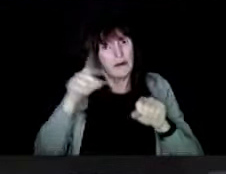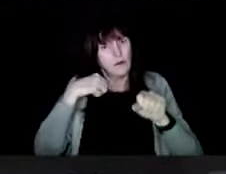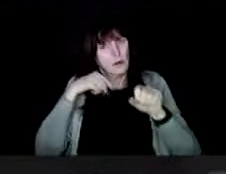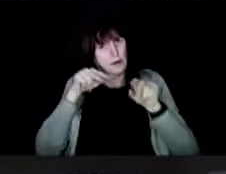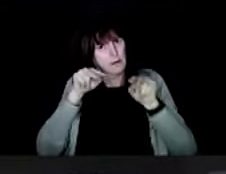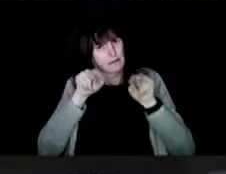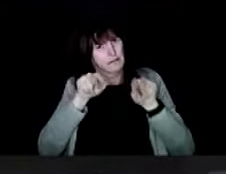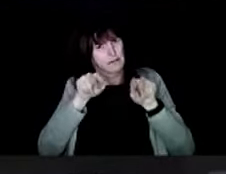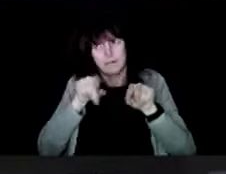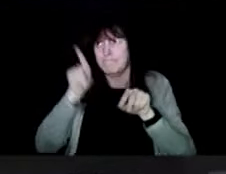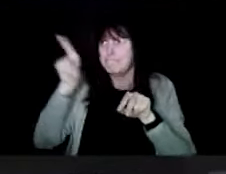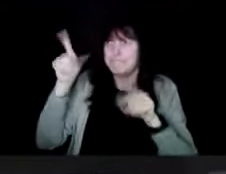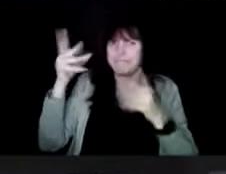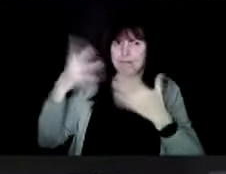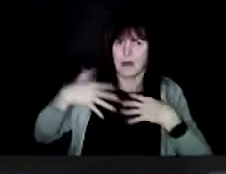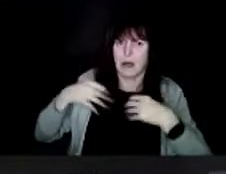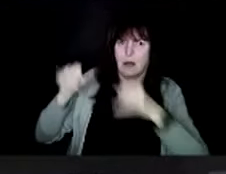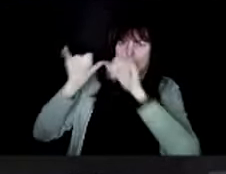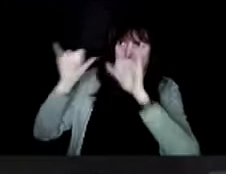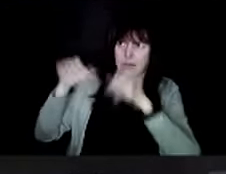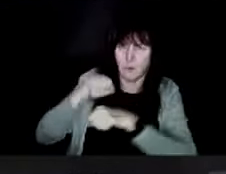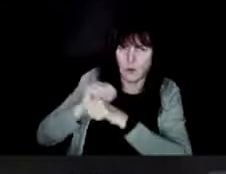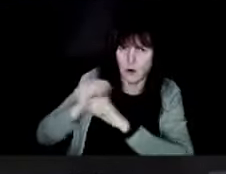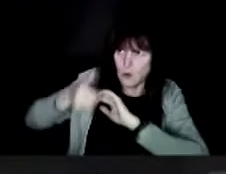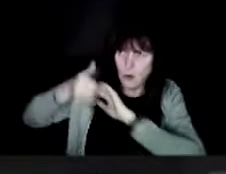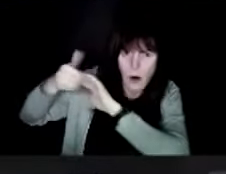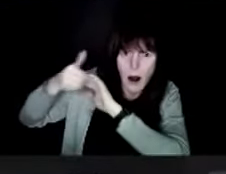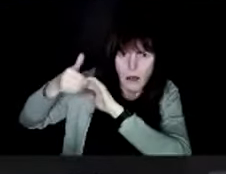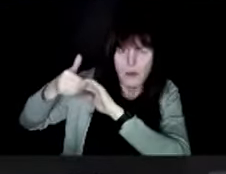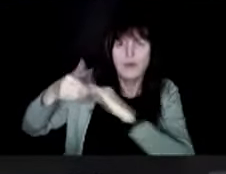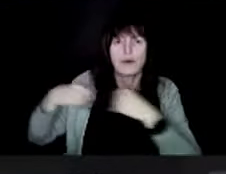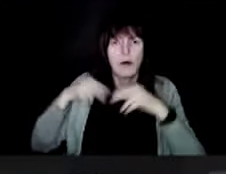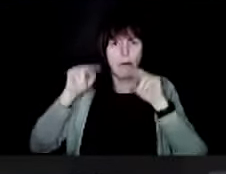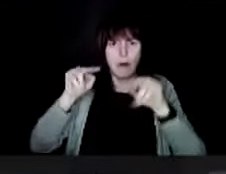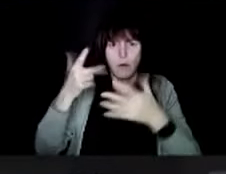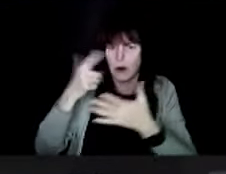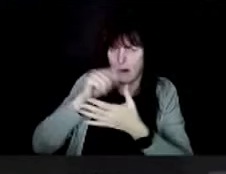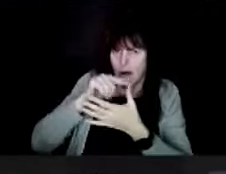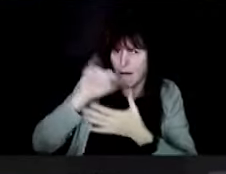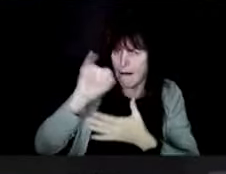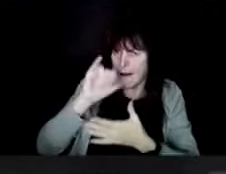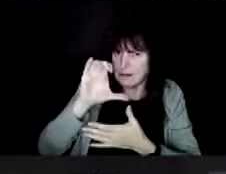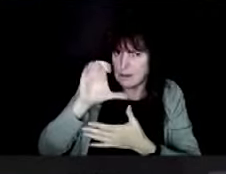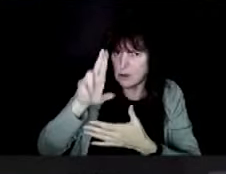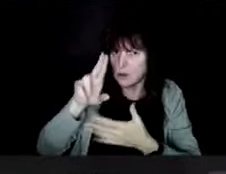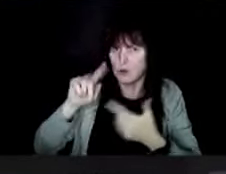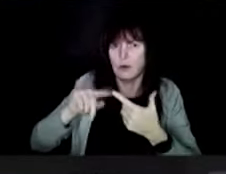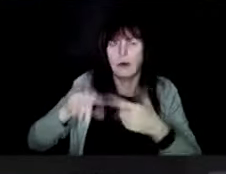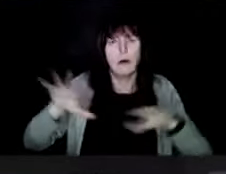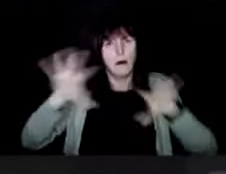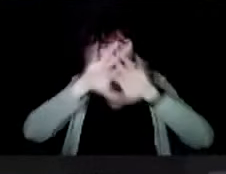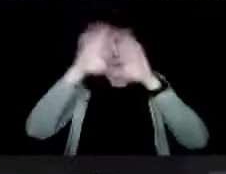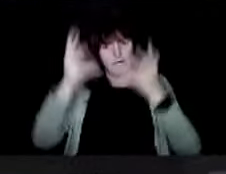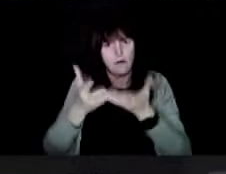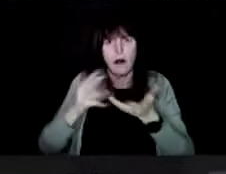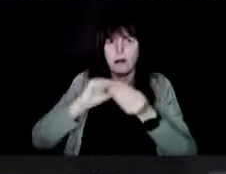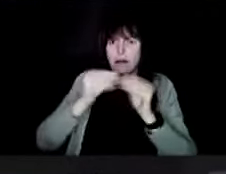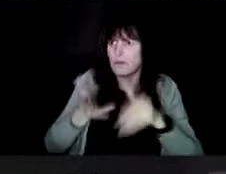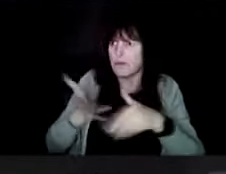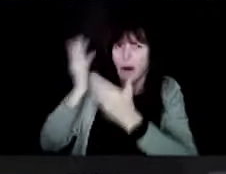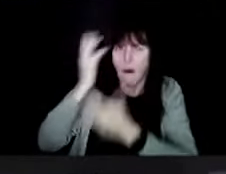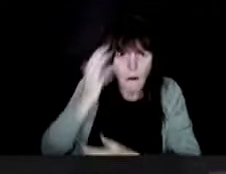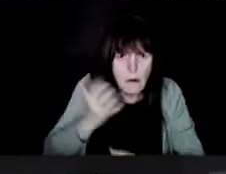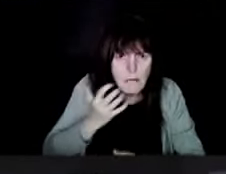how many patients in intensive care, how many patients overall in hospital, how well they can be provided care, given